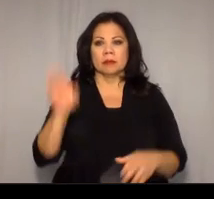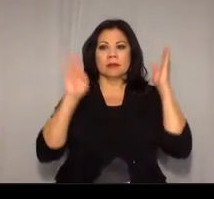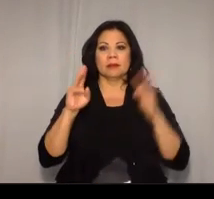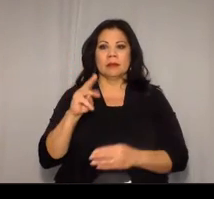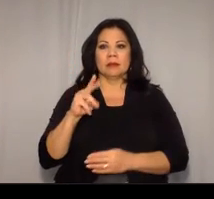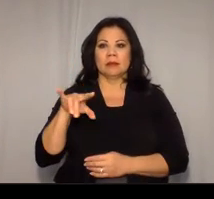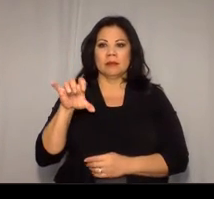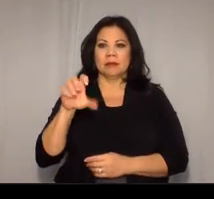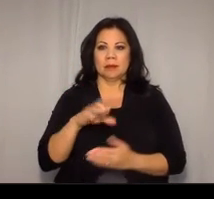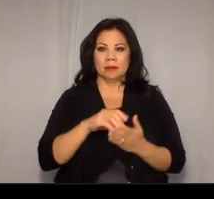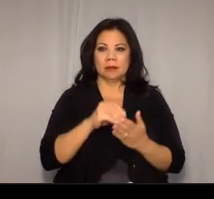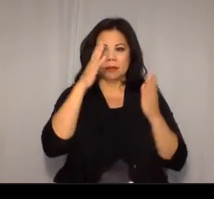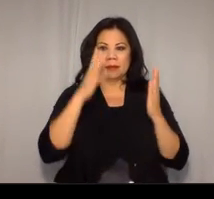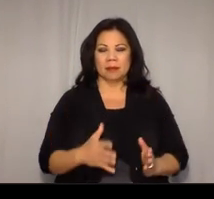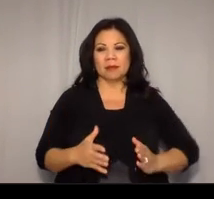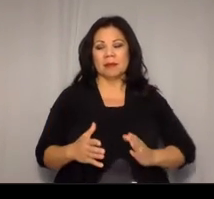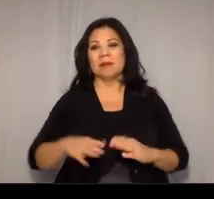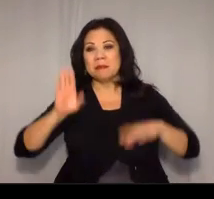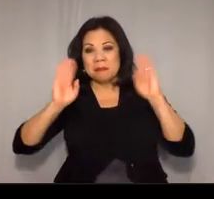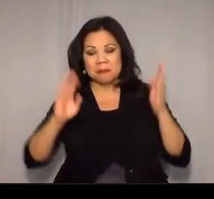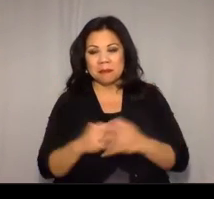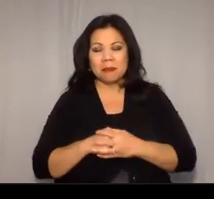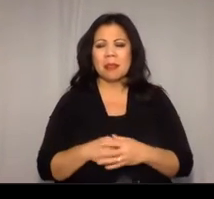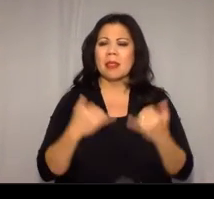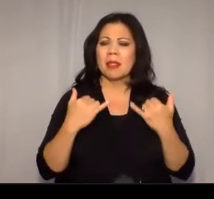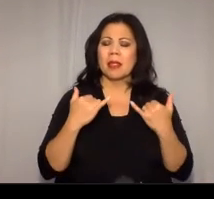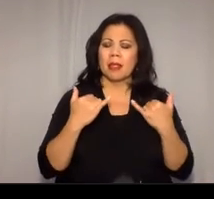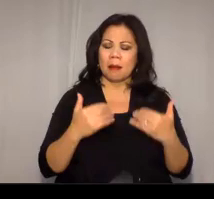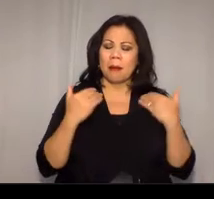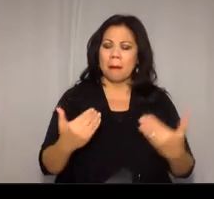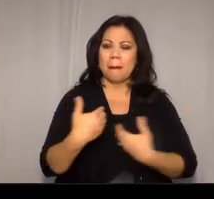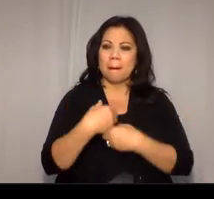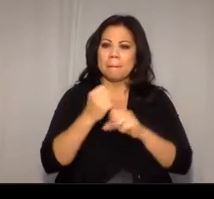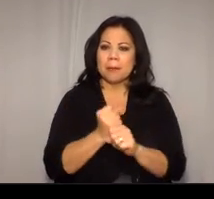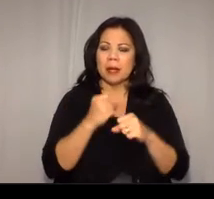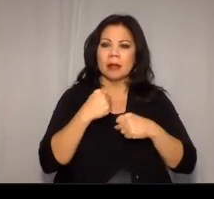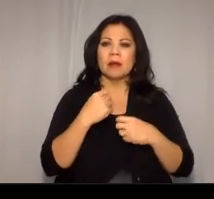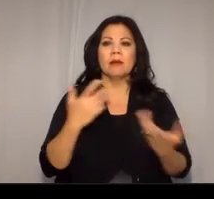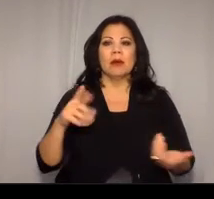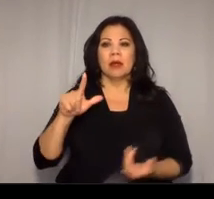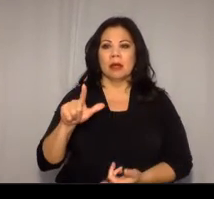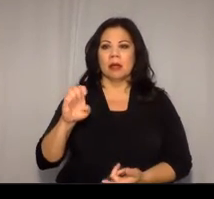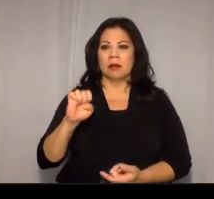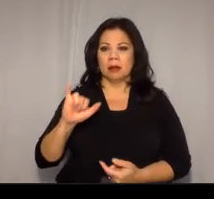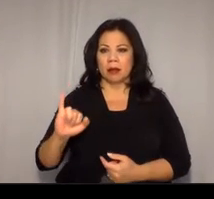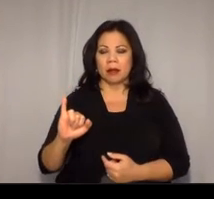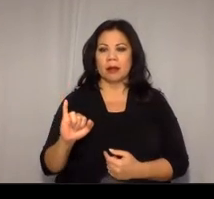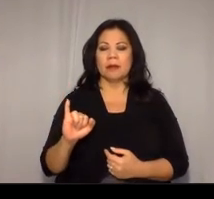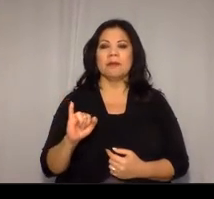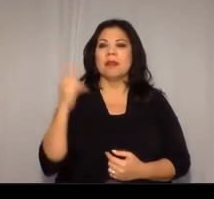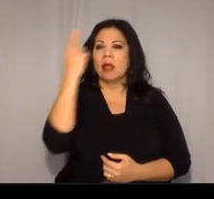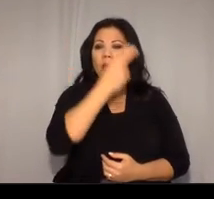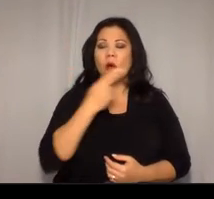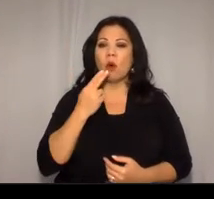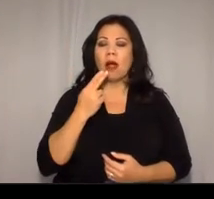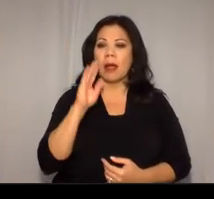Hello, Miles Mustangs. Hey guys, let's make a lei, which is kind of like a traditional